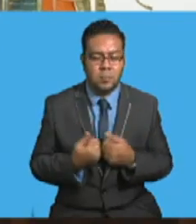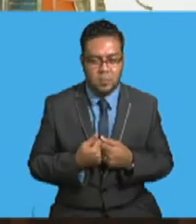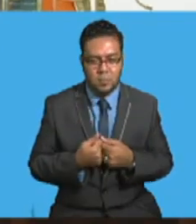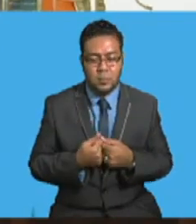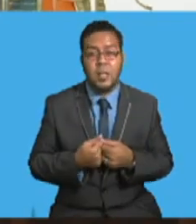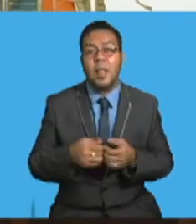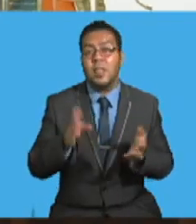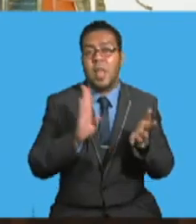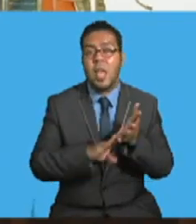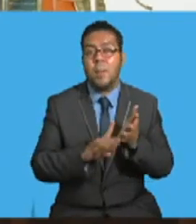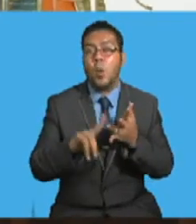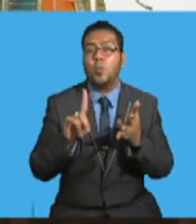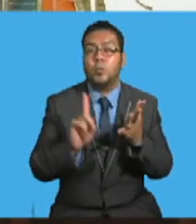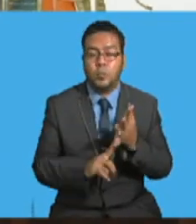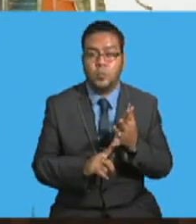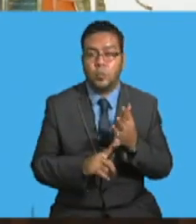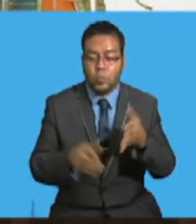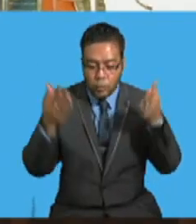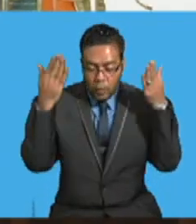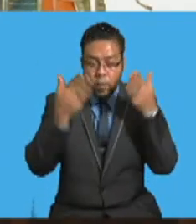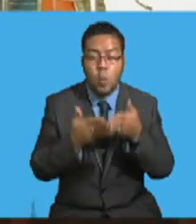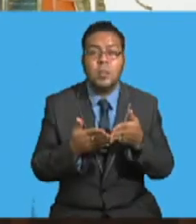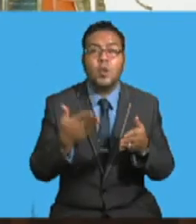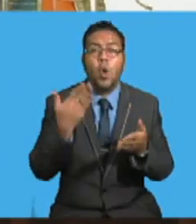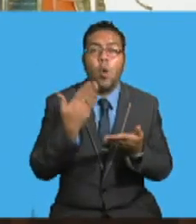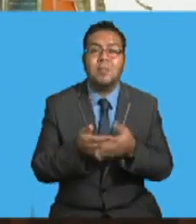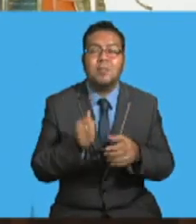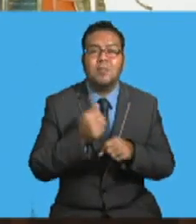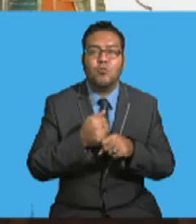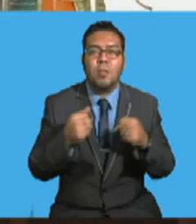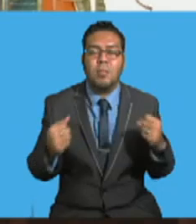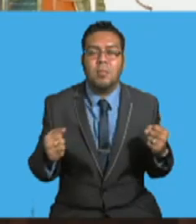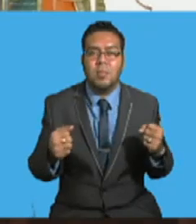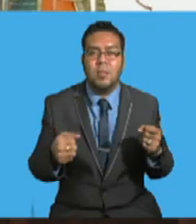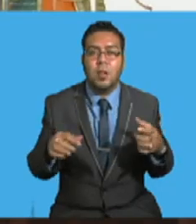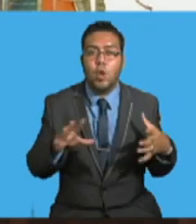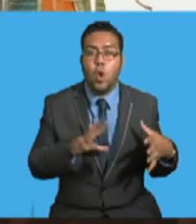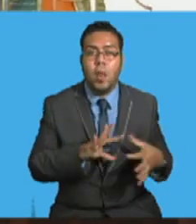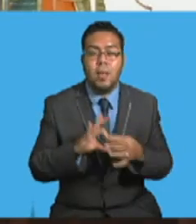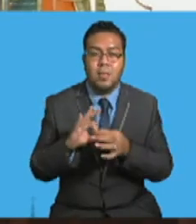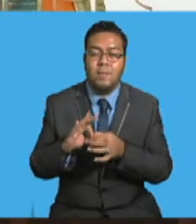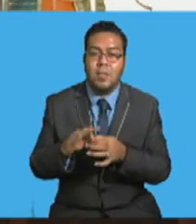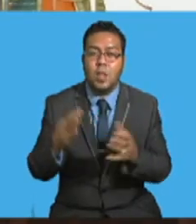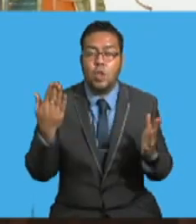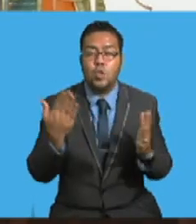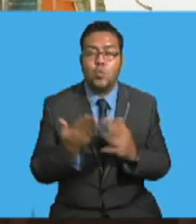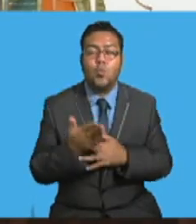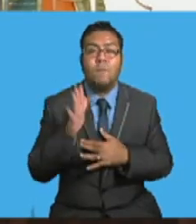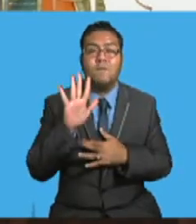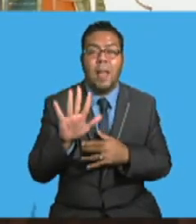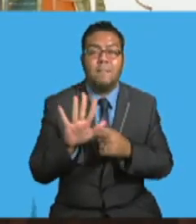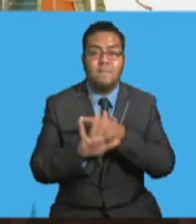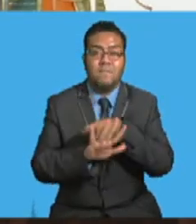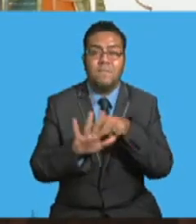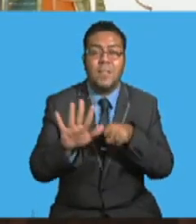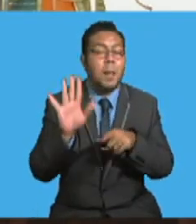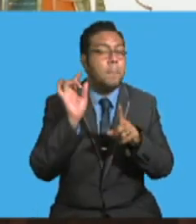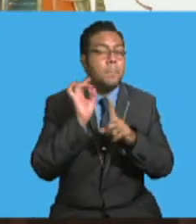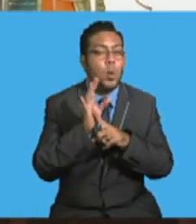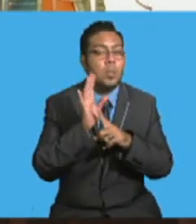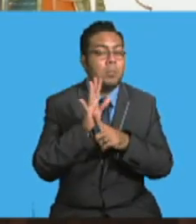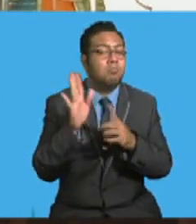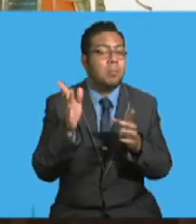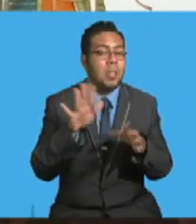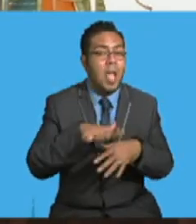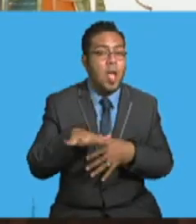The MOU focuses on strengthening connectivity through 5 key areas. The